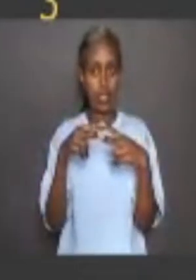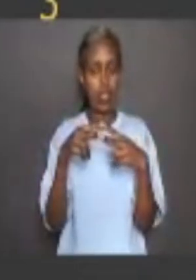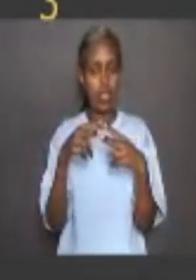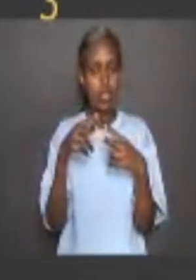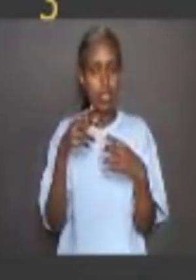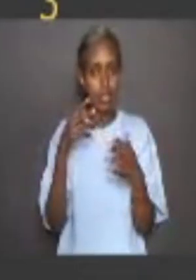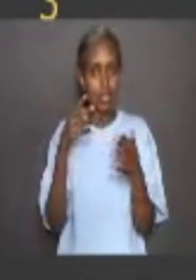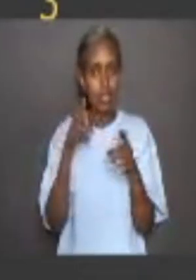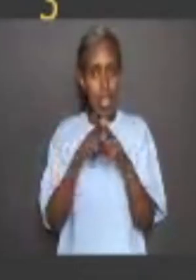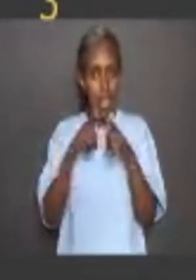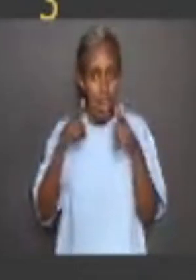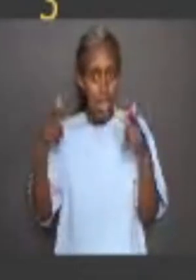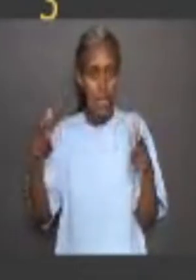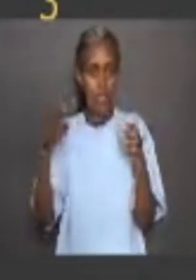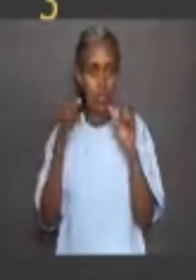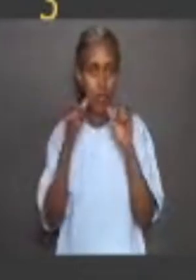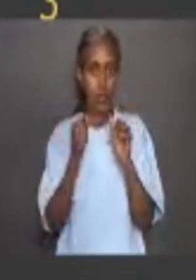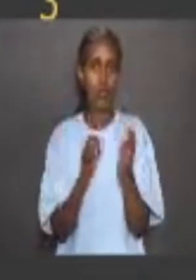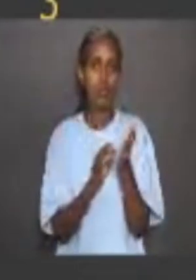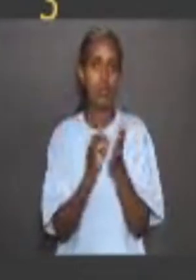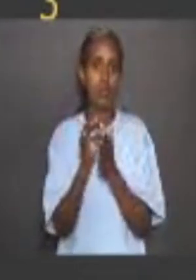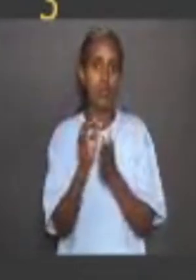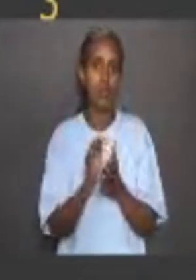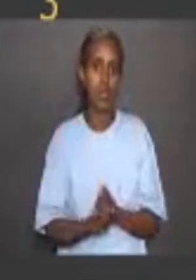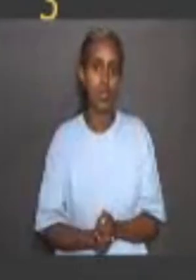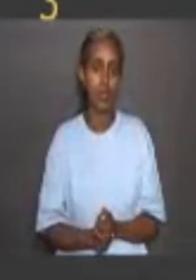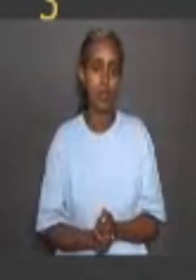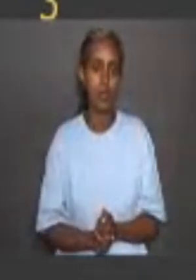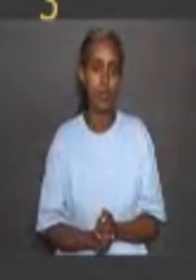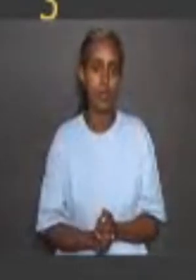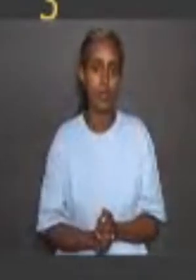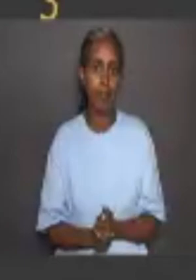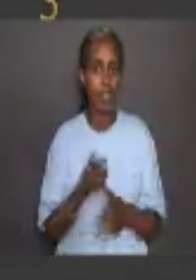vertex yields the largest possible number.